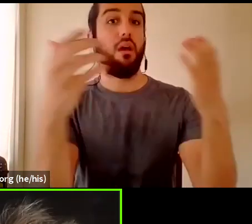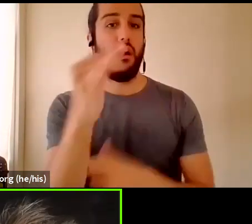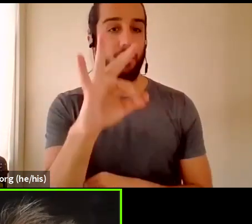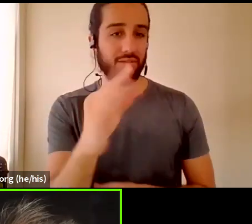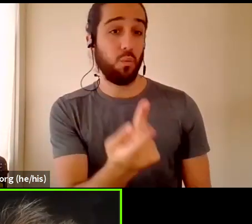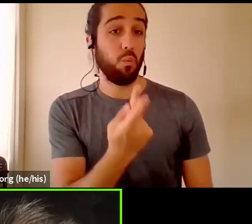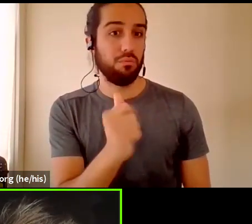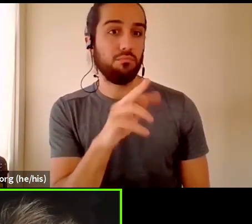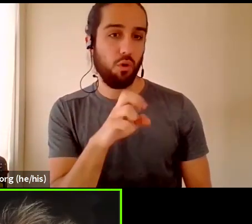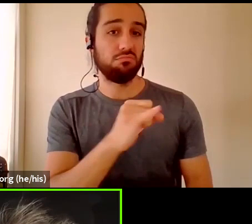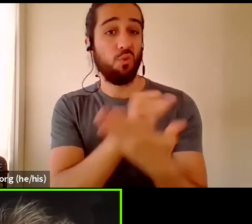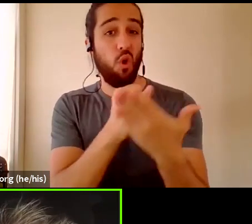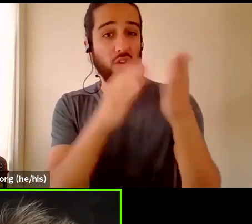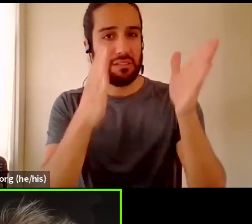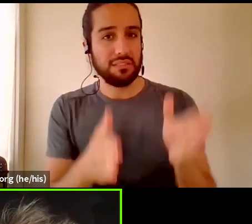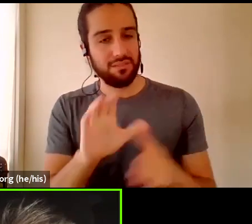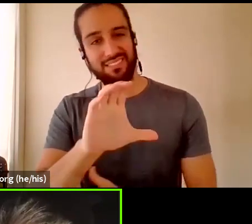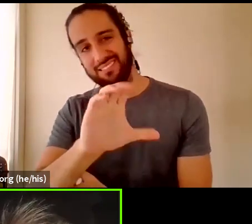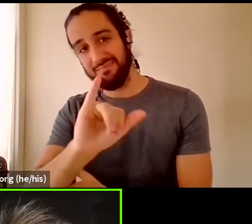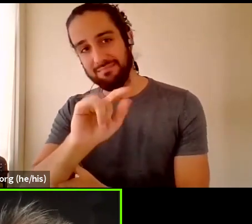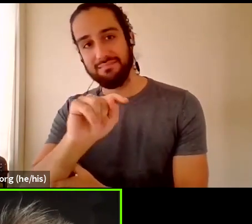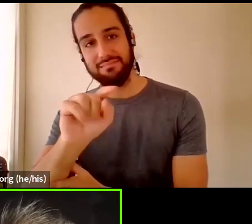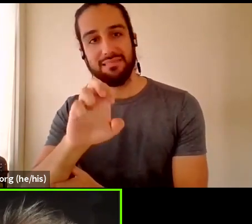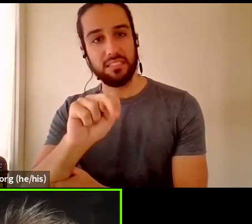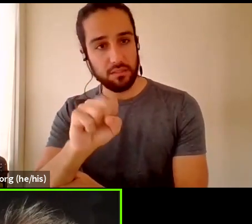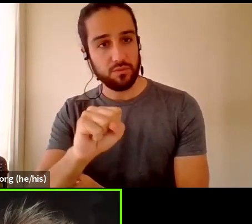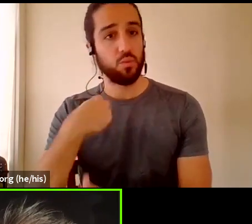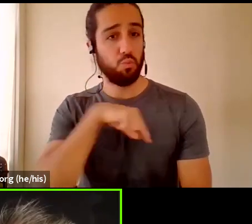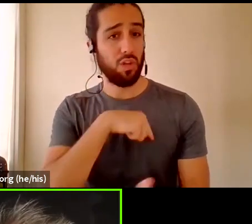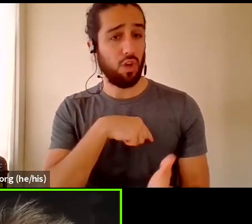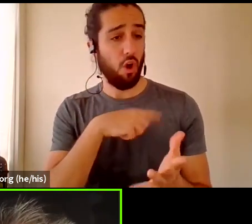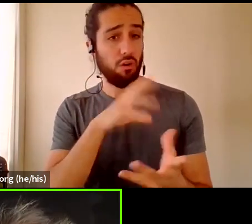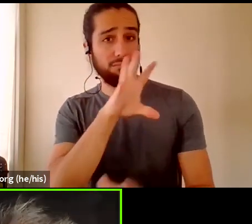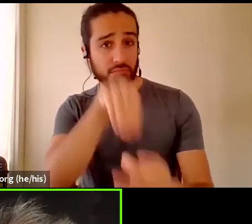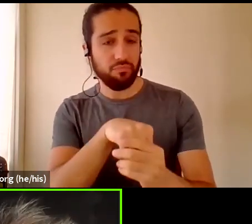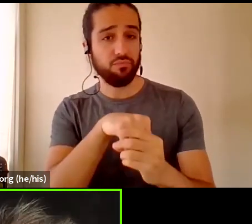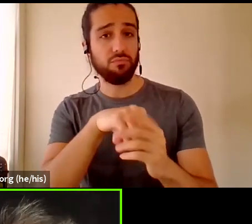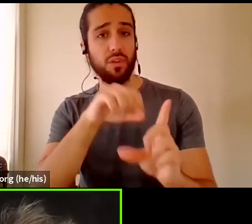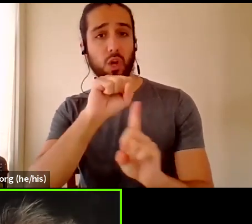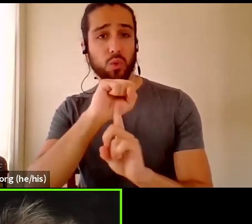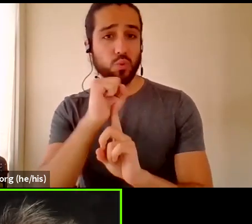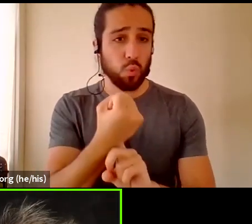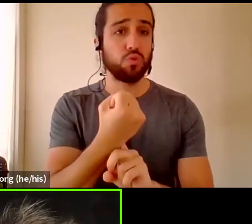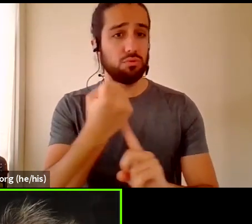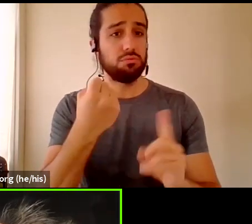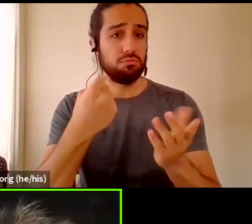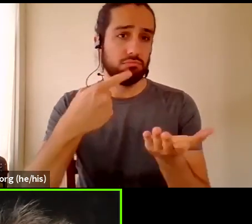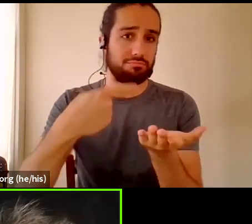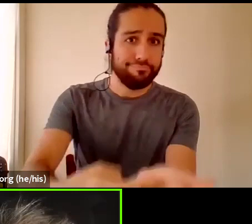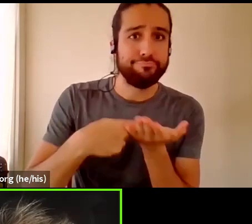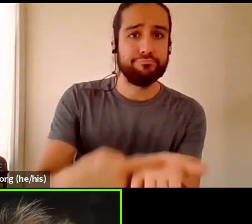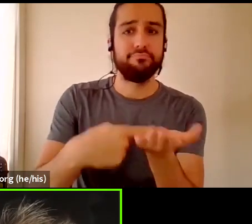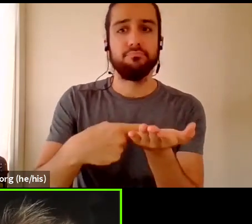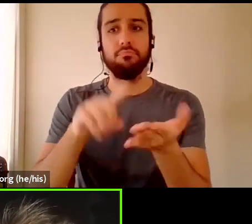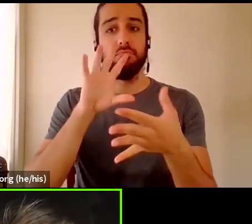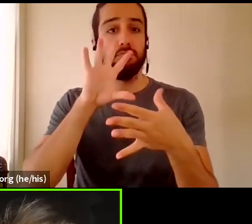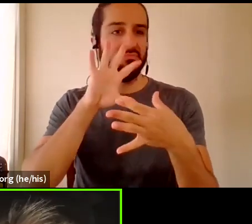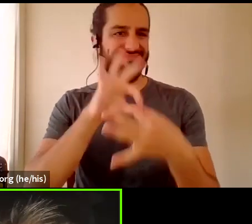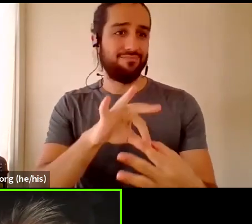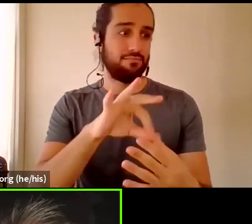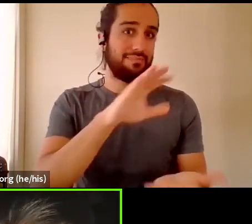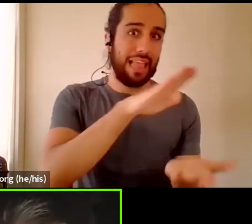citizens and we are engaging in a kind of social discussion in the academy, in the theater, and in our lives. So